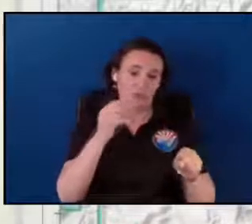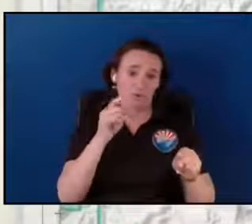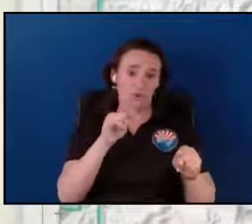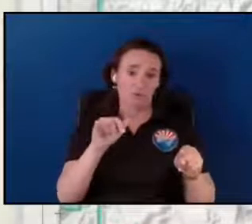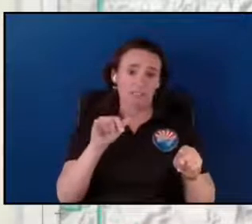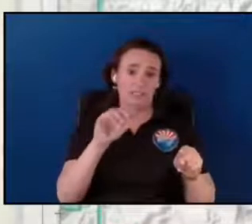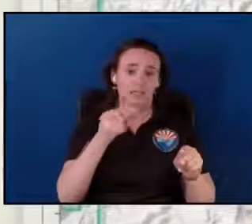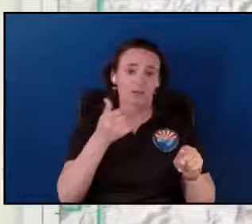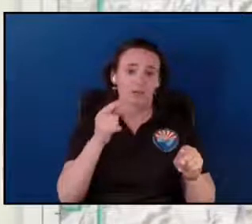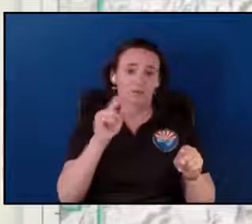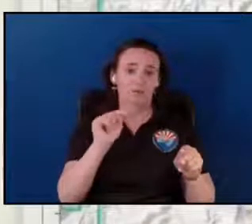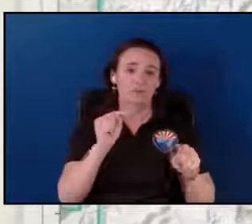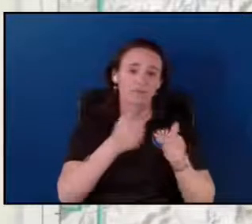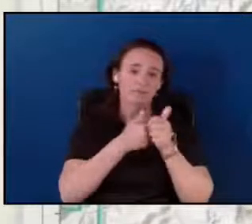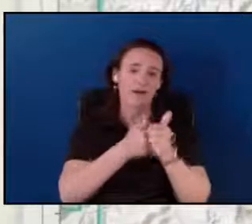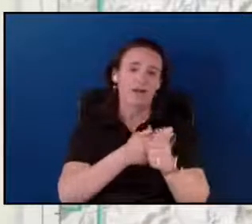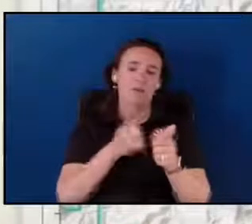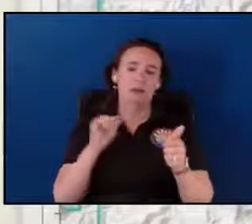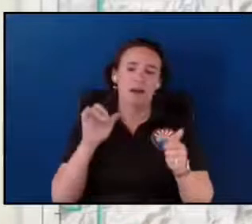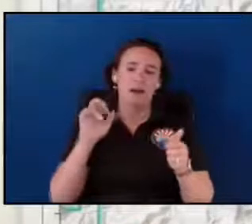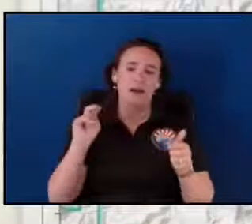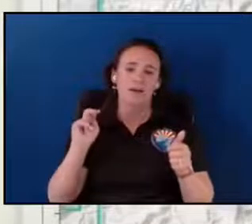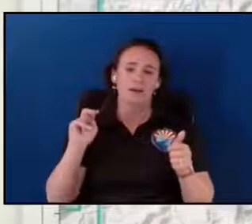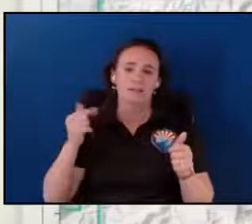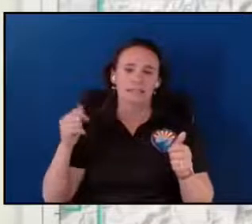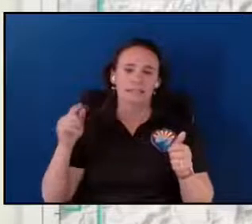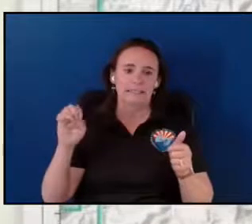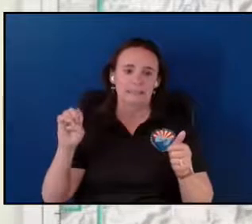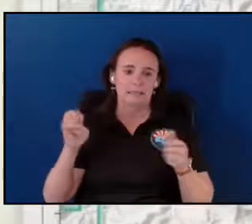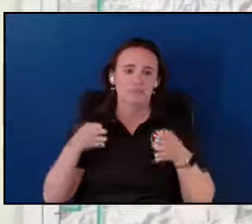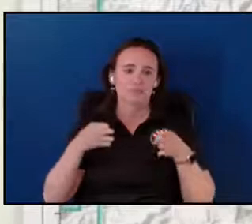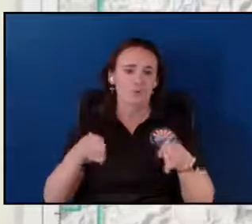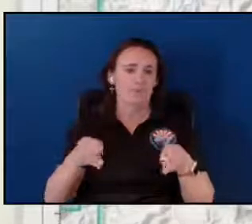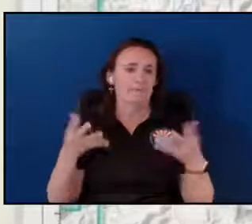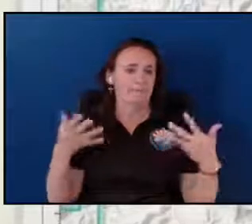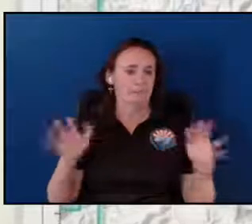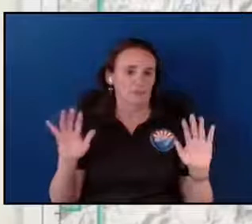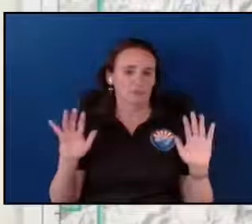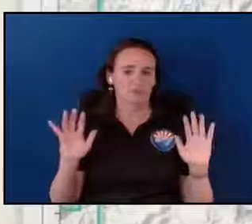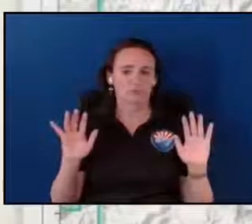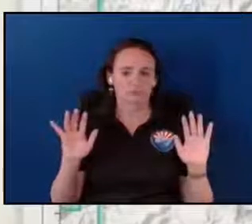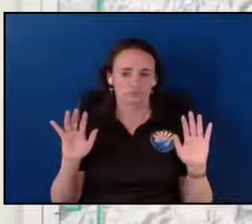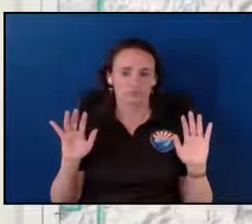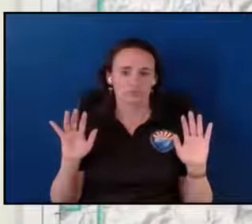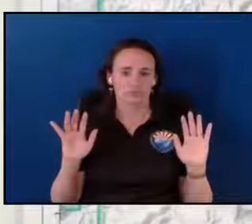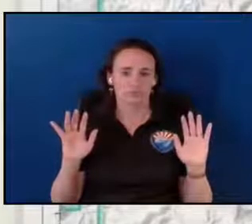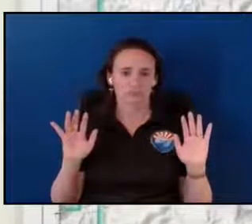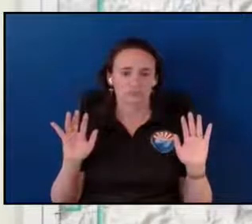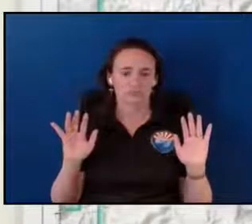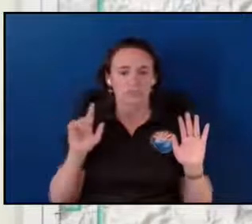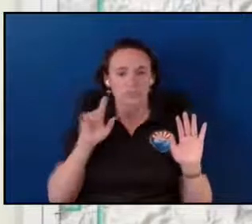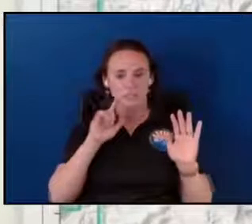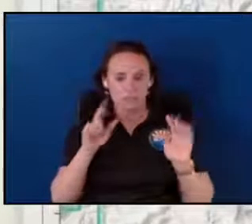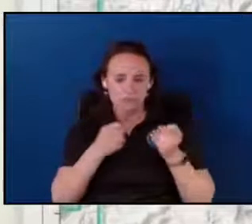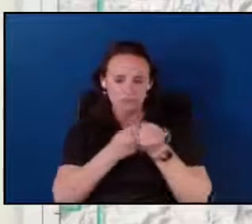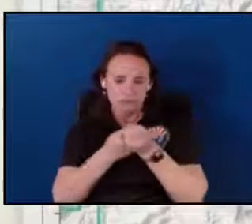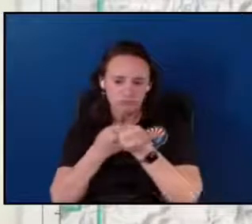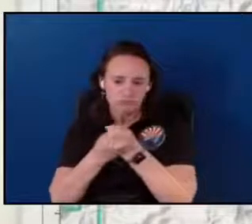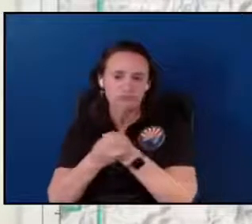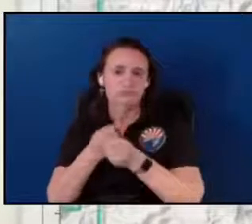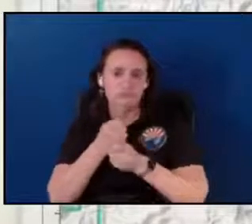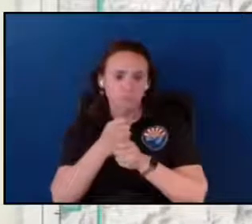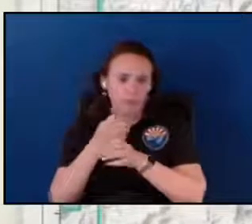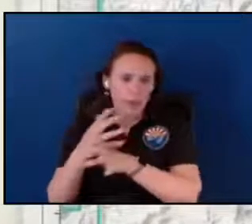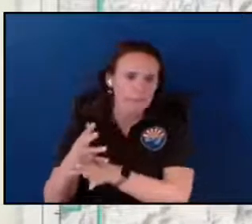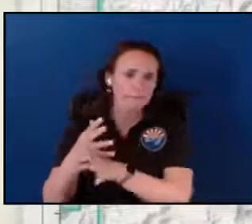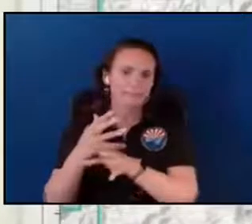Iron Gate Road. That is in and complete, and they're just reinforcing it and prepping it and making it a little stronger, but that